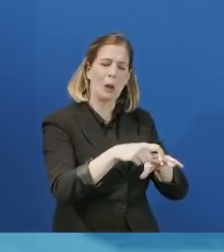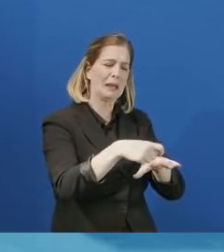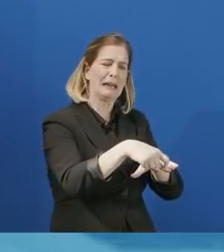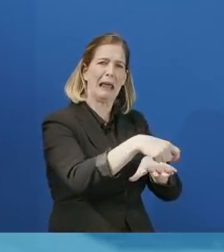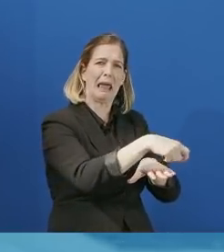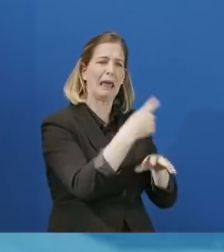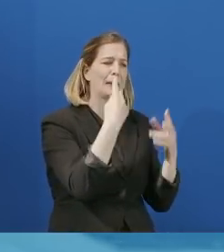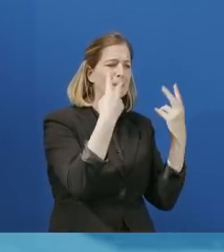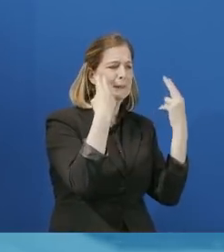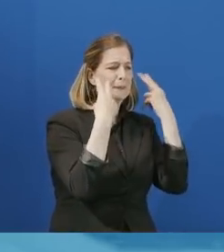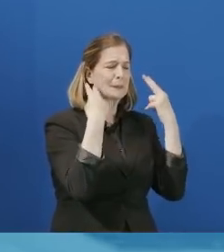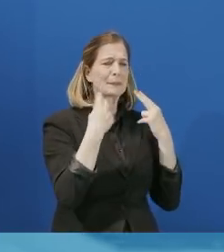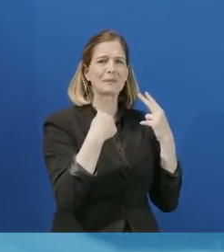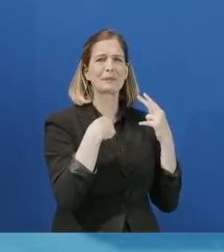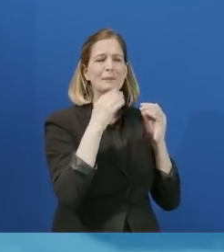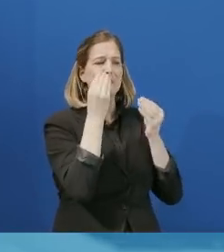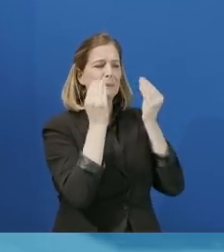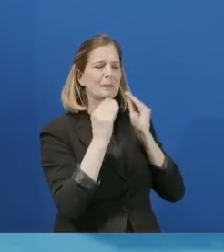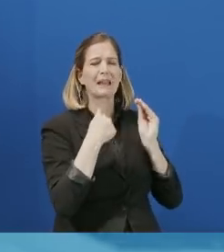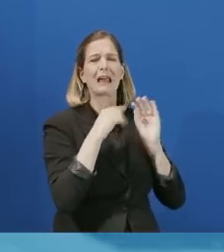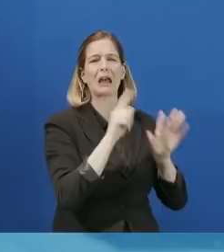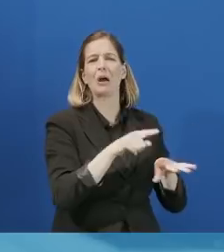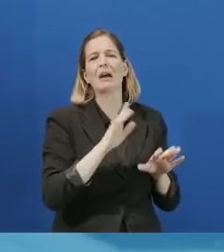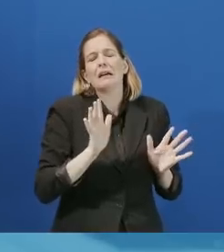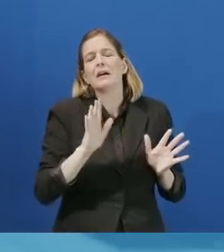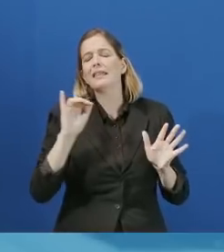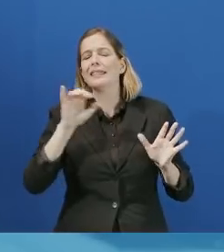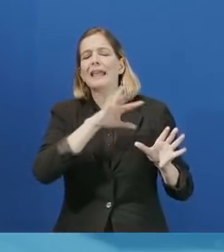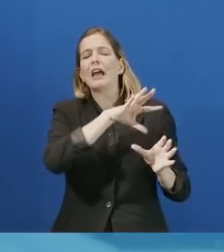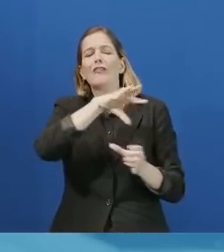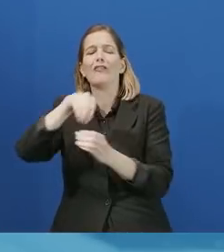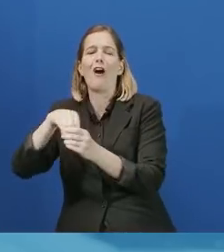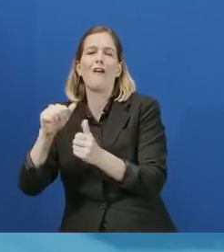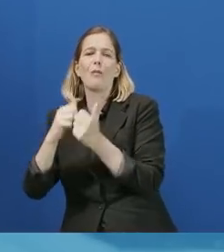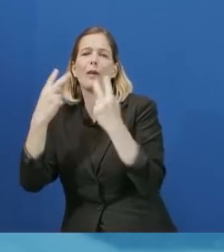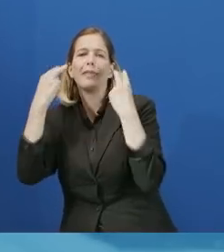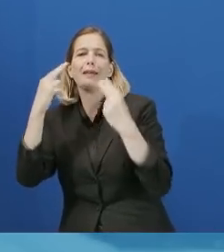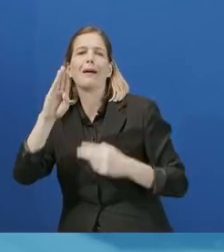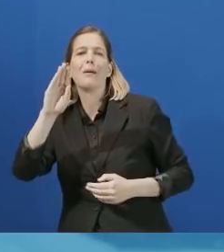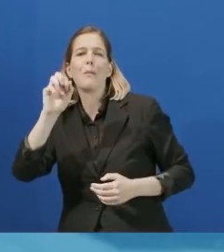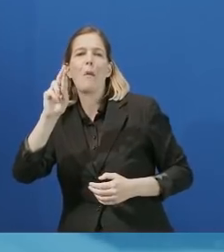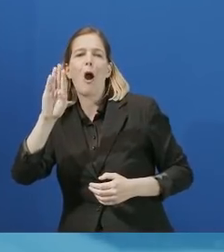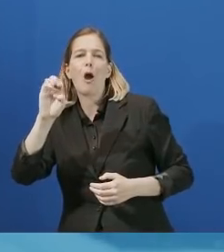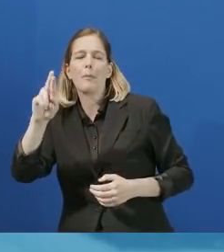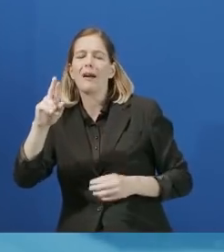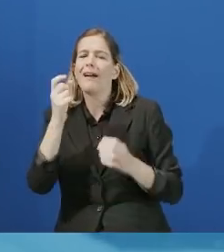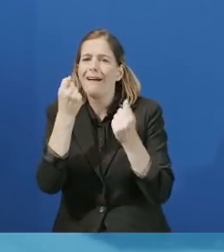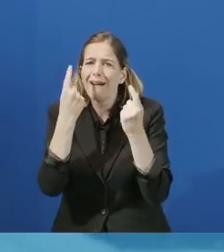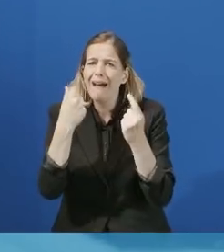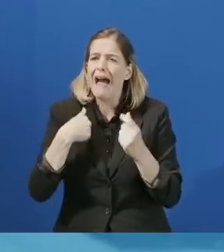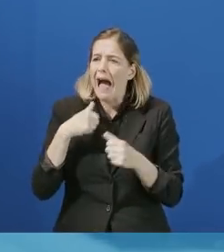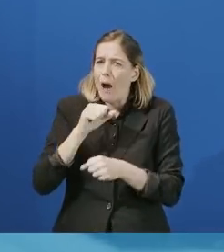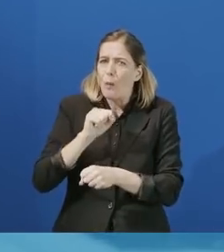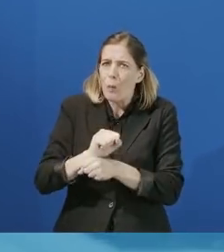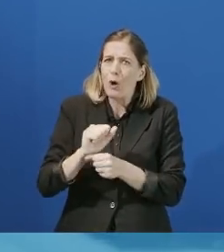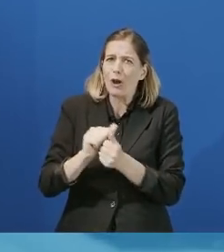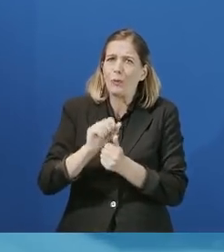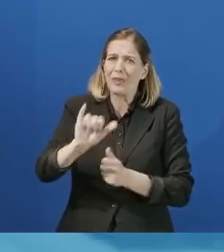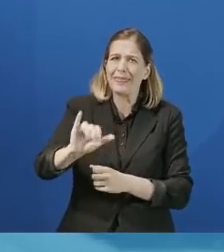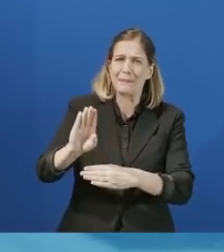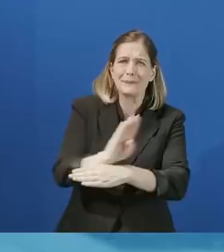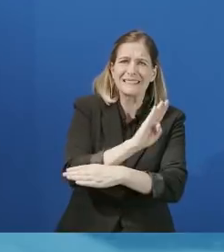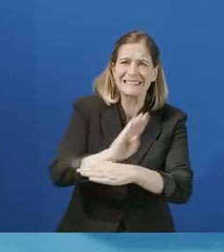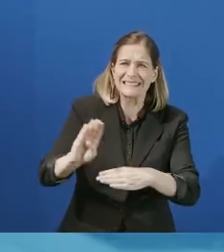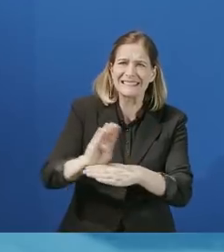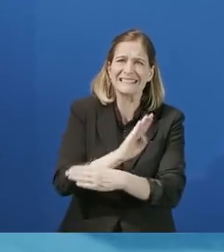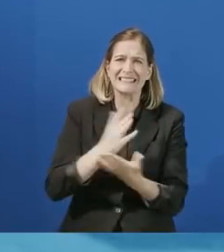in the same category. We are working with the industry on what best practices